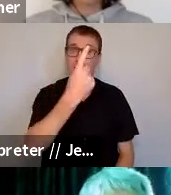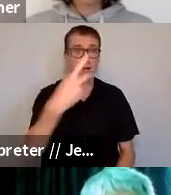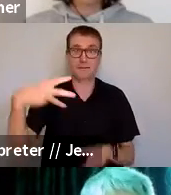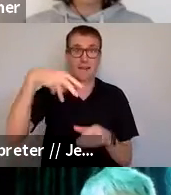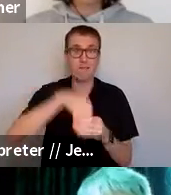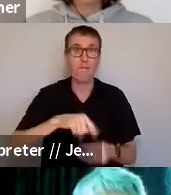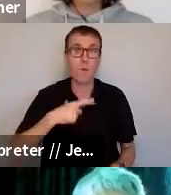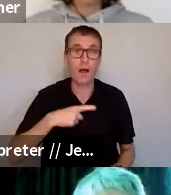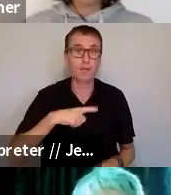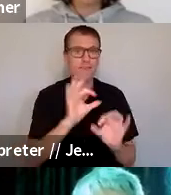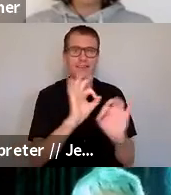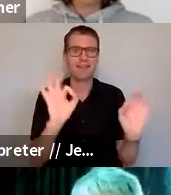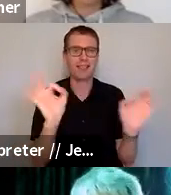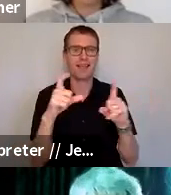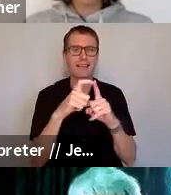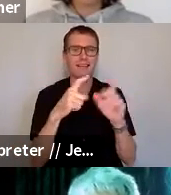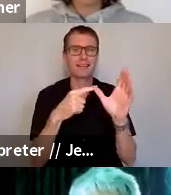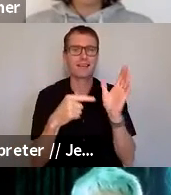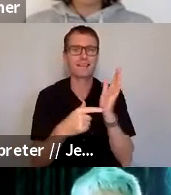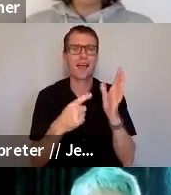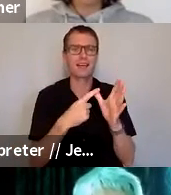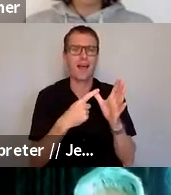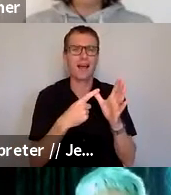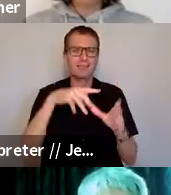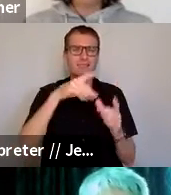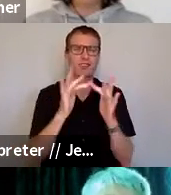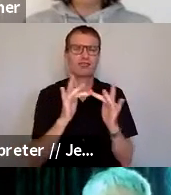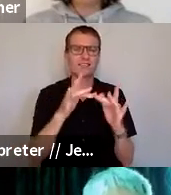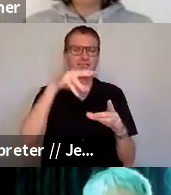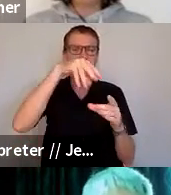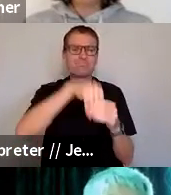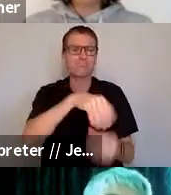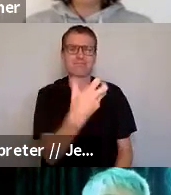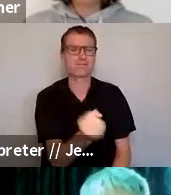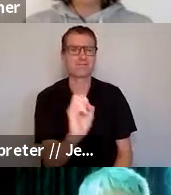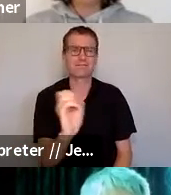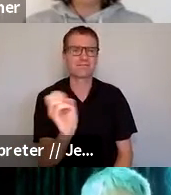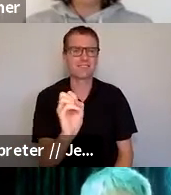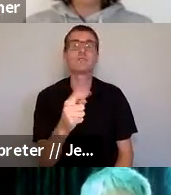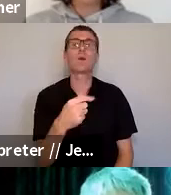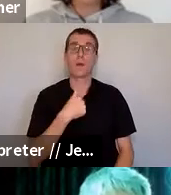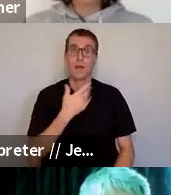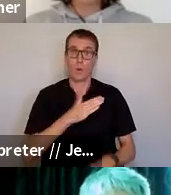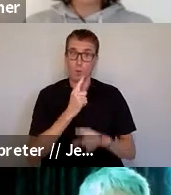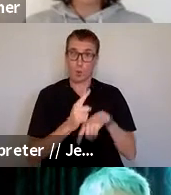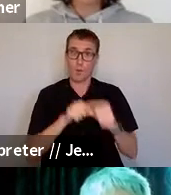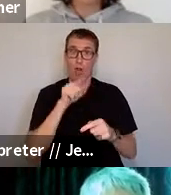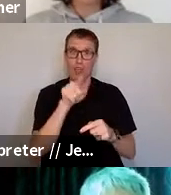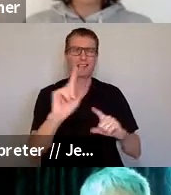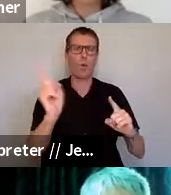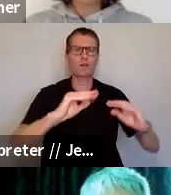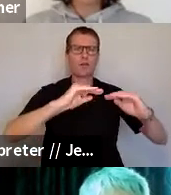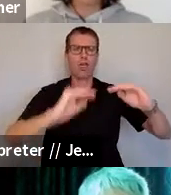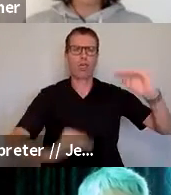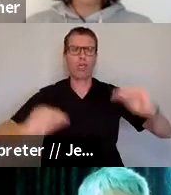to social inequities, which is another barrier across our society when we're talking about accessing the arts. I know the Prime Minister 2